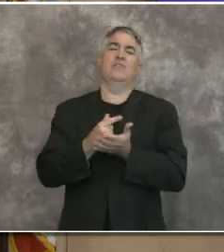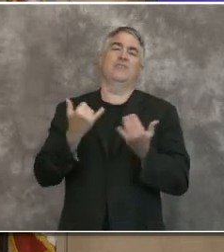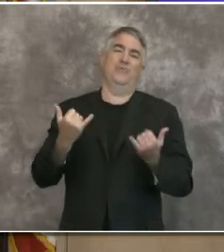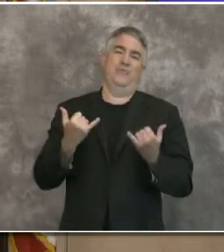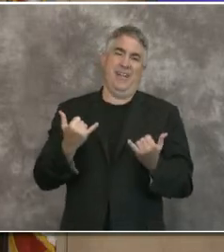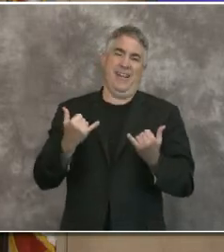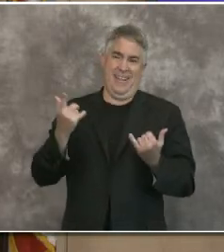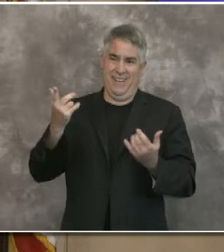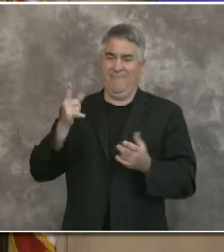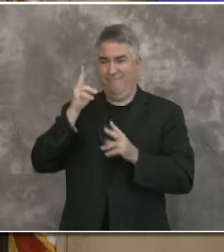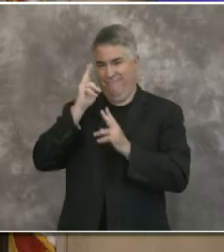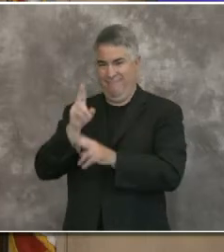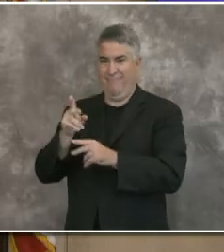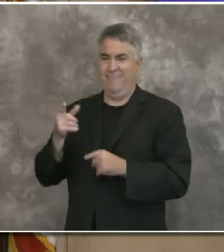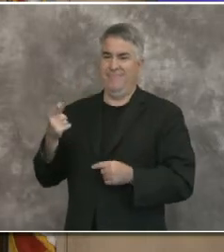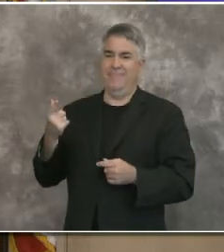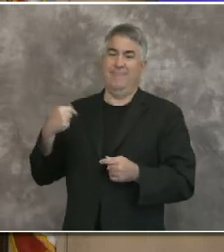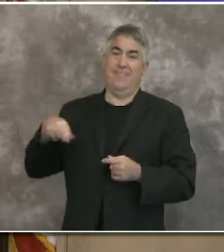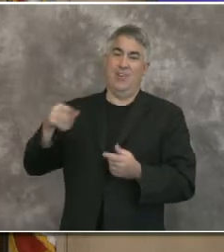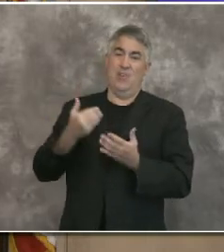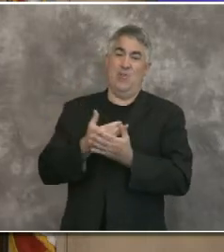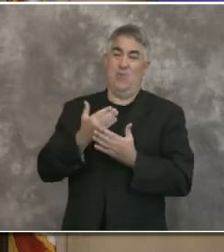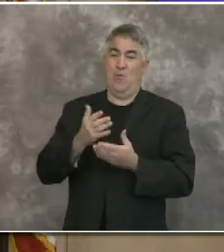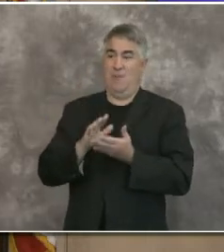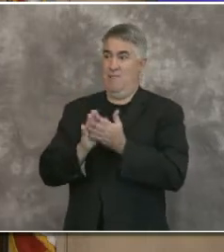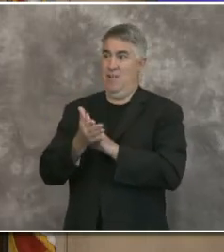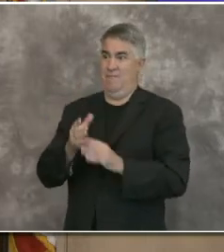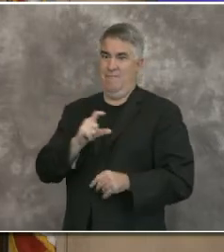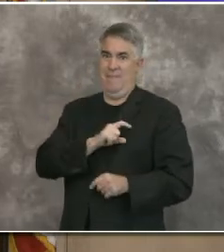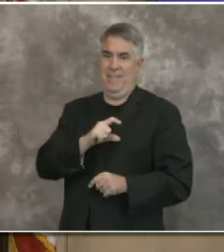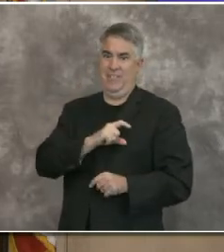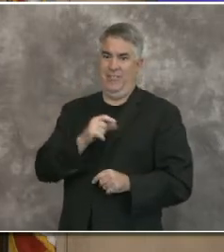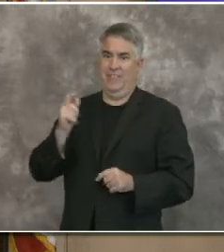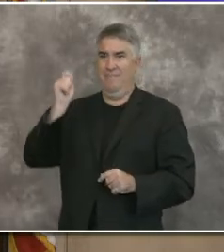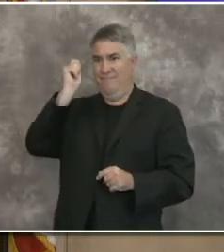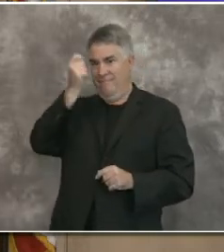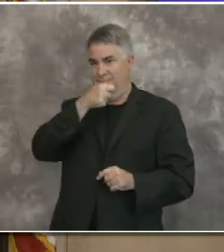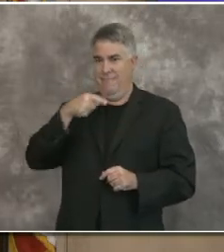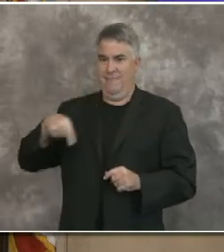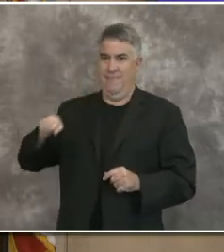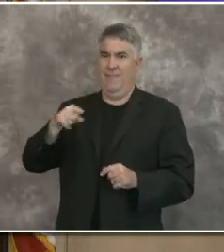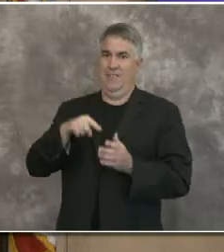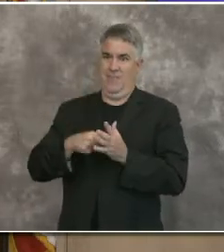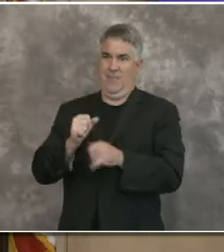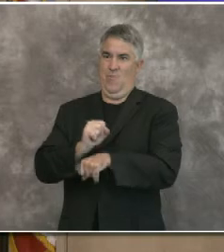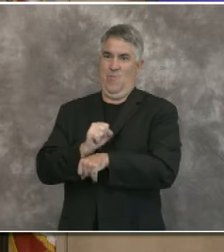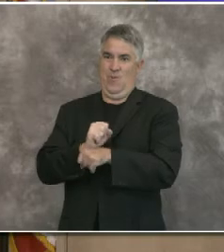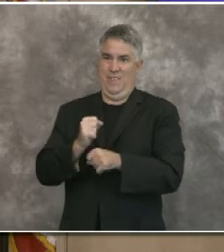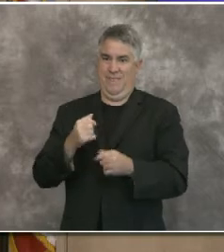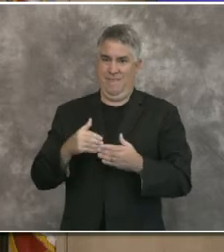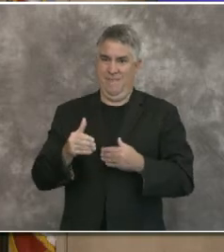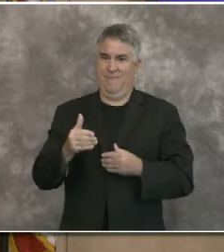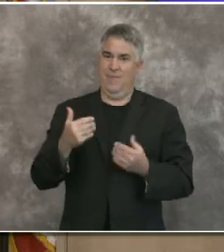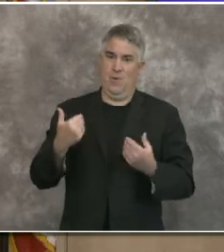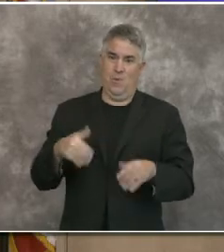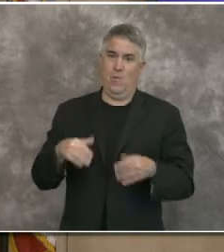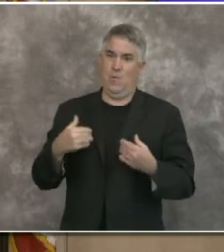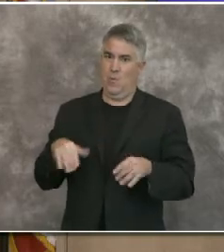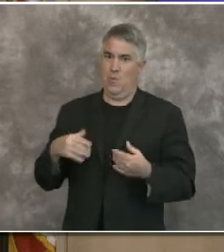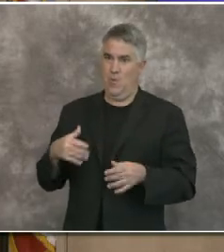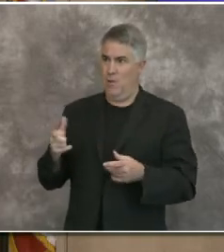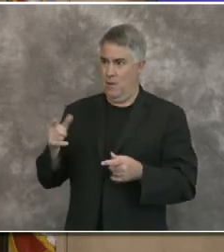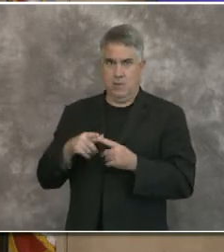obviously told these new graduates that they're coming into their law enforcement career at a truly historic time in the middle of a worldwide